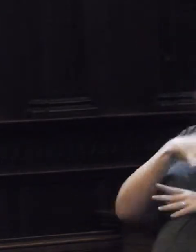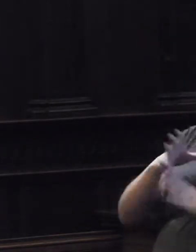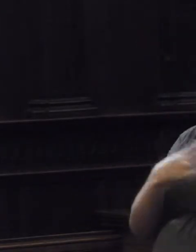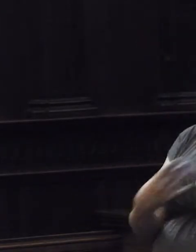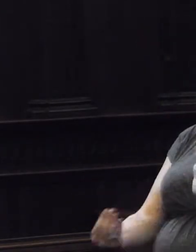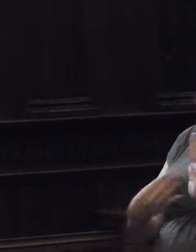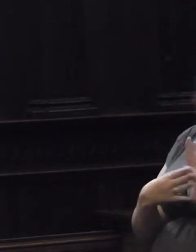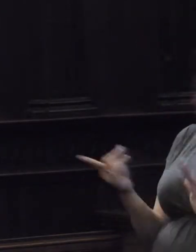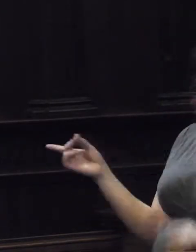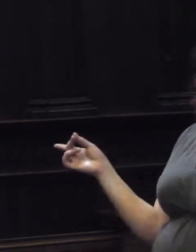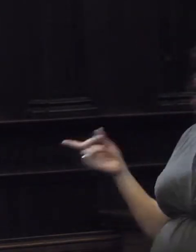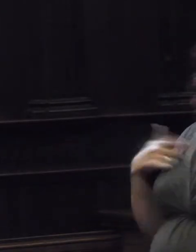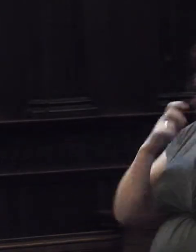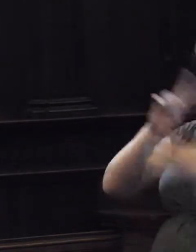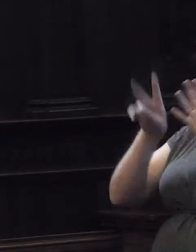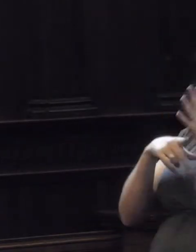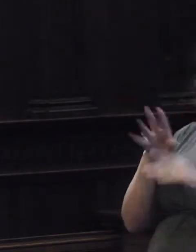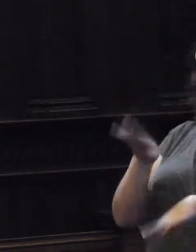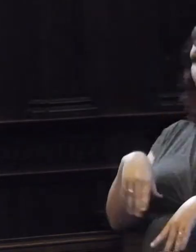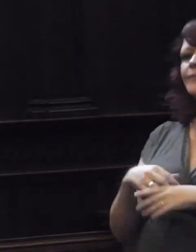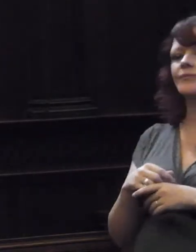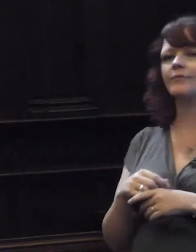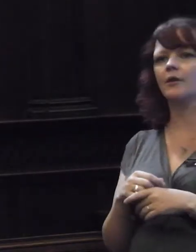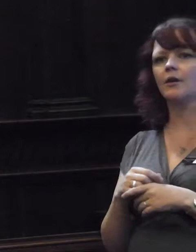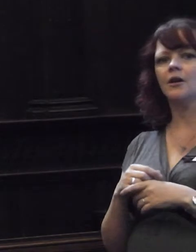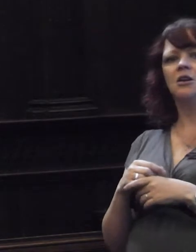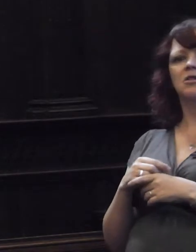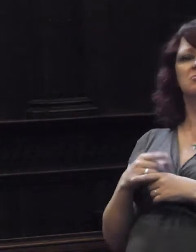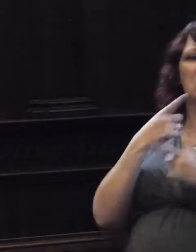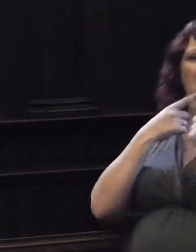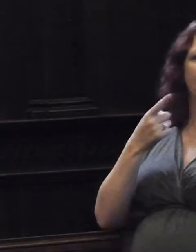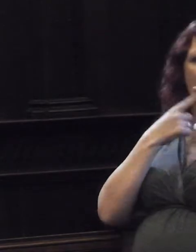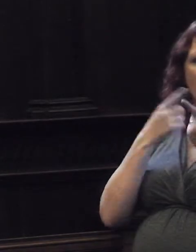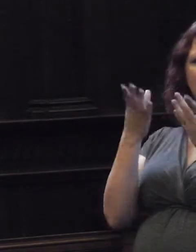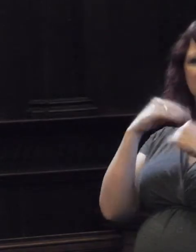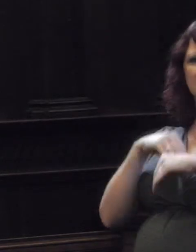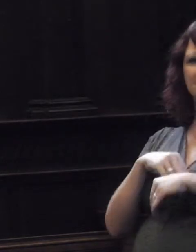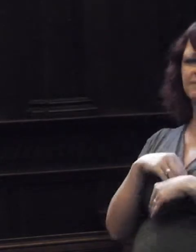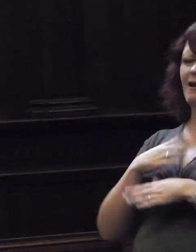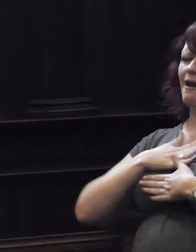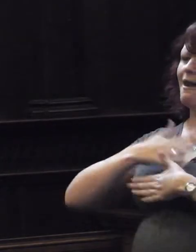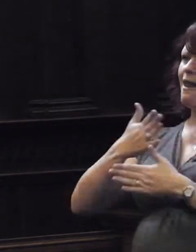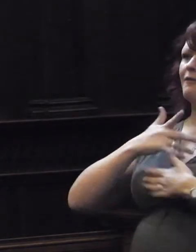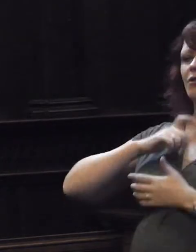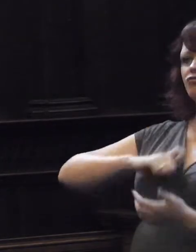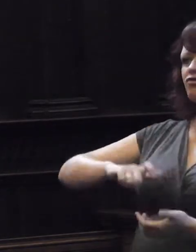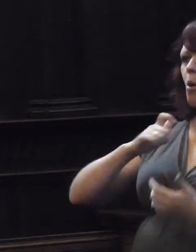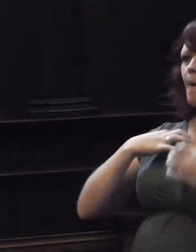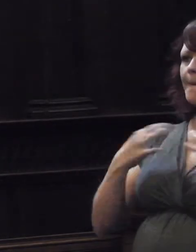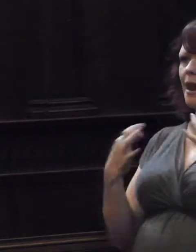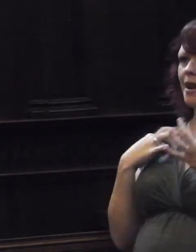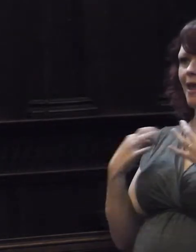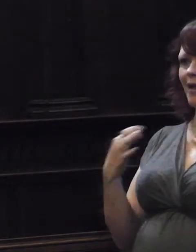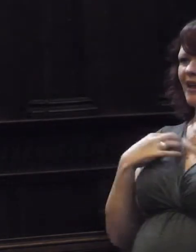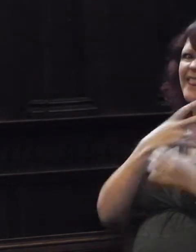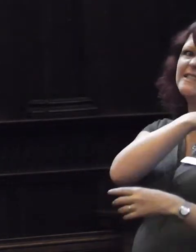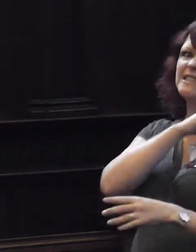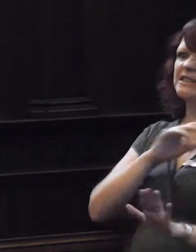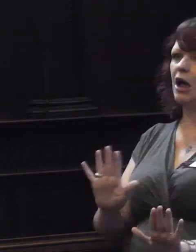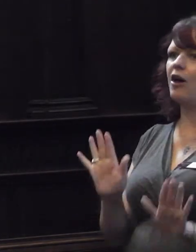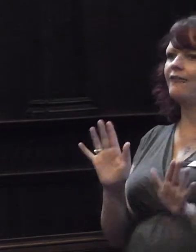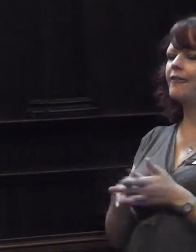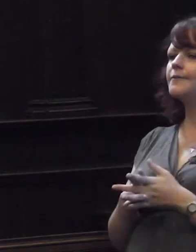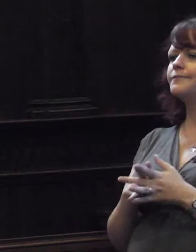see. Things like, I read them all. Things like informative, love the role play. This is from staff, by the